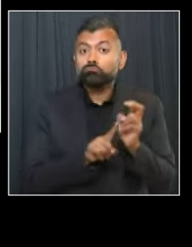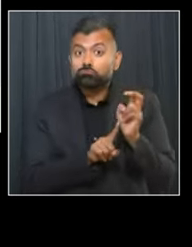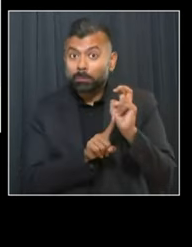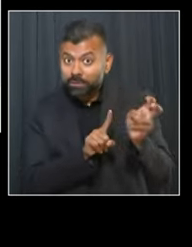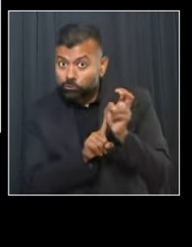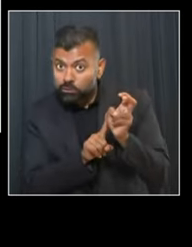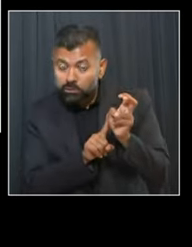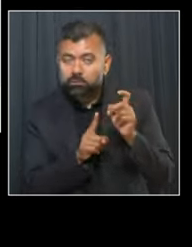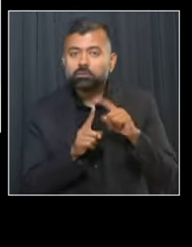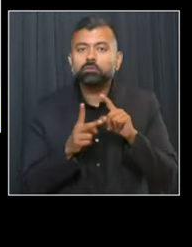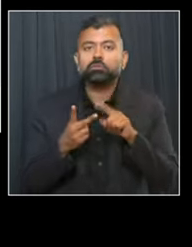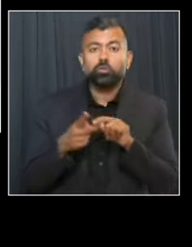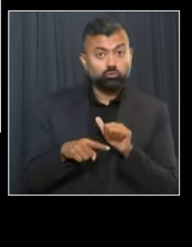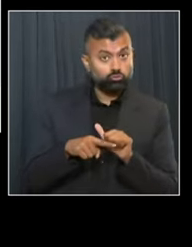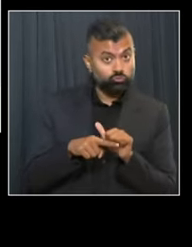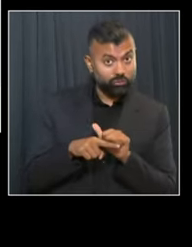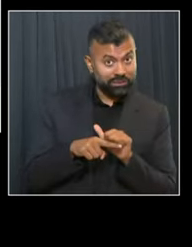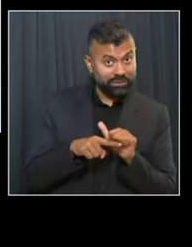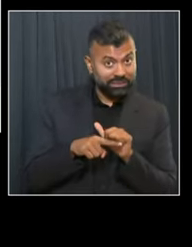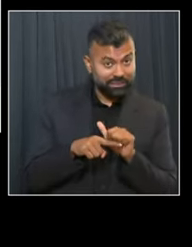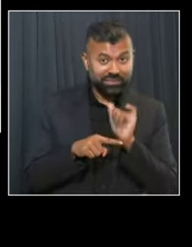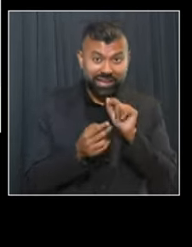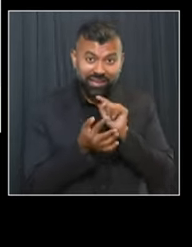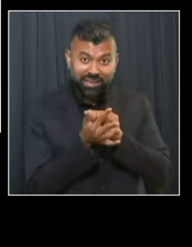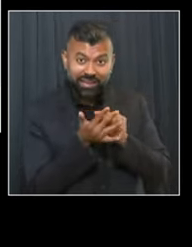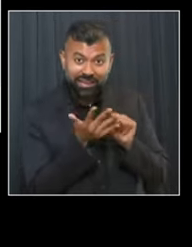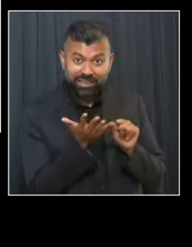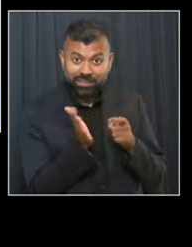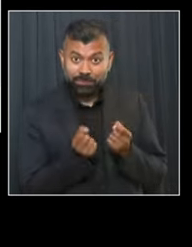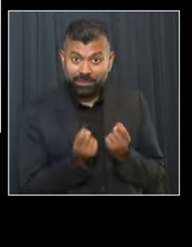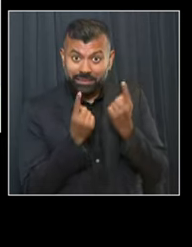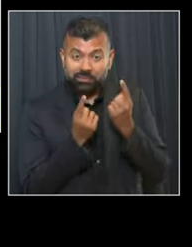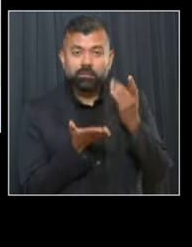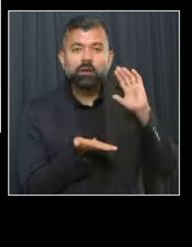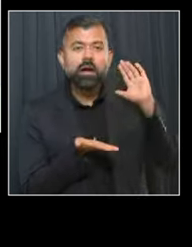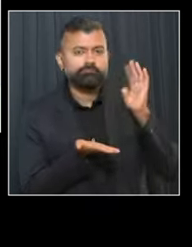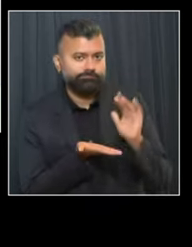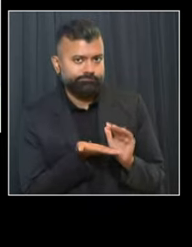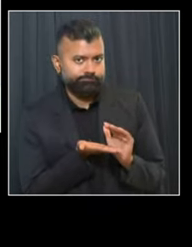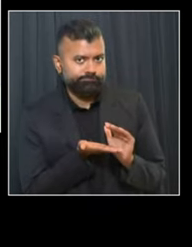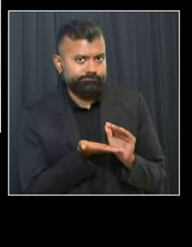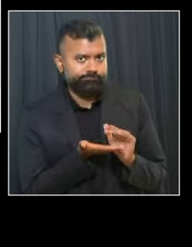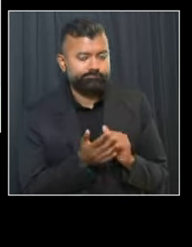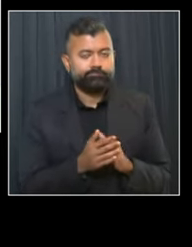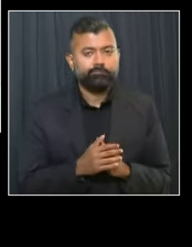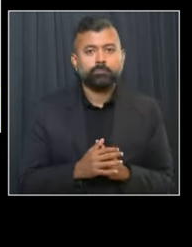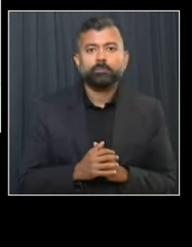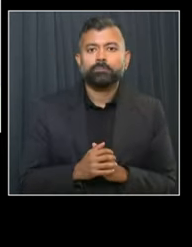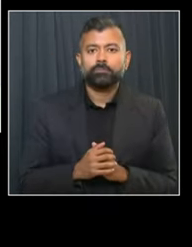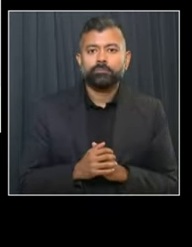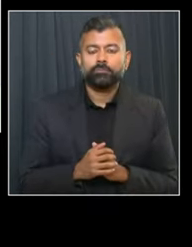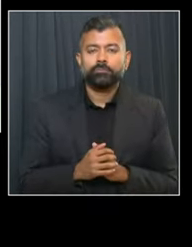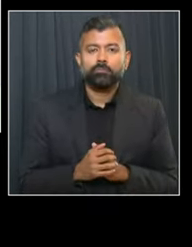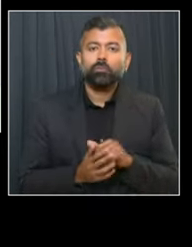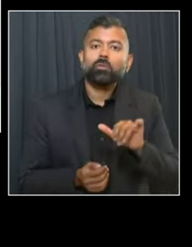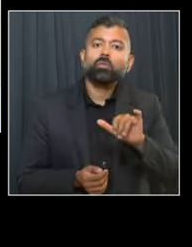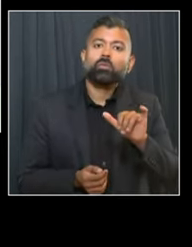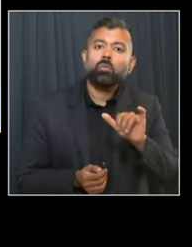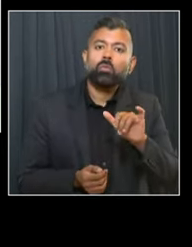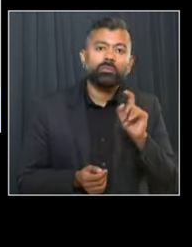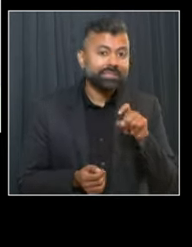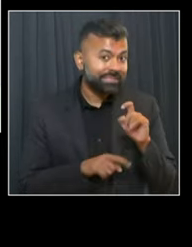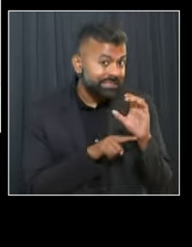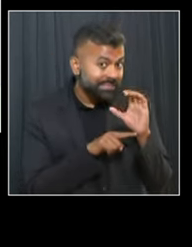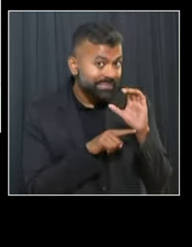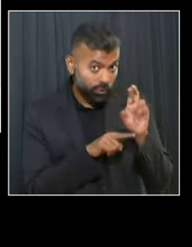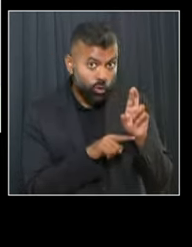down. Then through the rest of March, we continued to try to get what we call the CR fixed, including a tweet from the president on March 28th